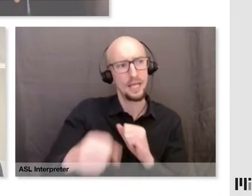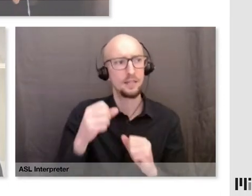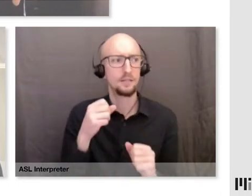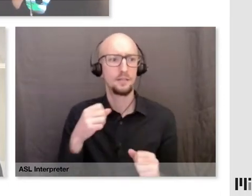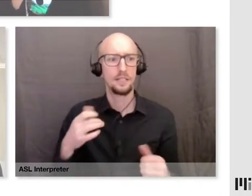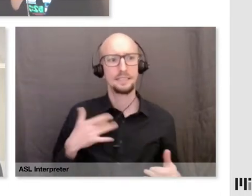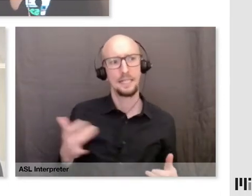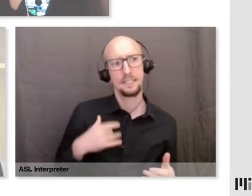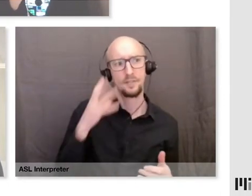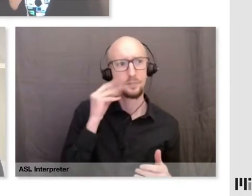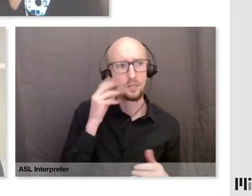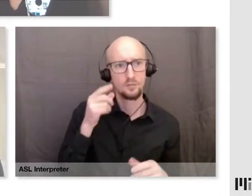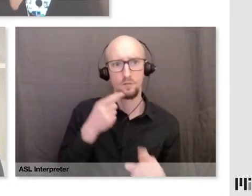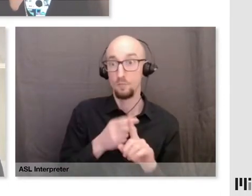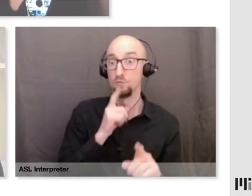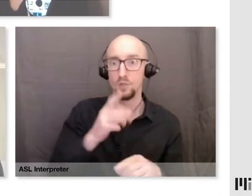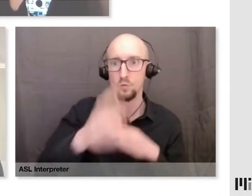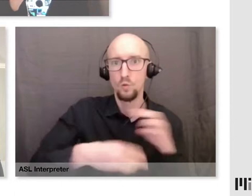of formats,